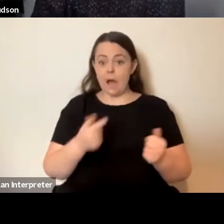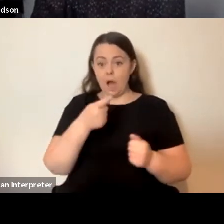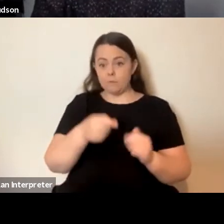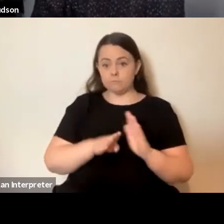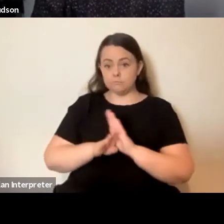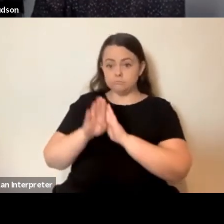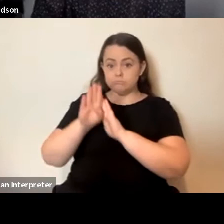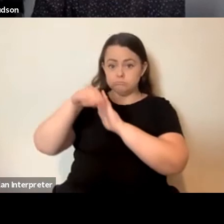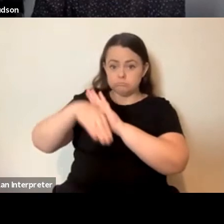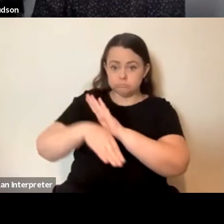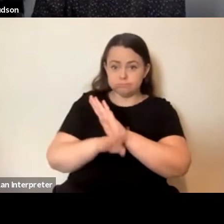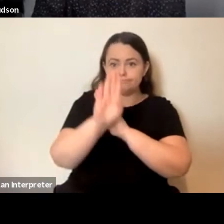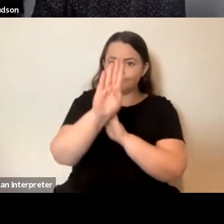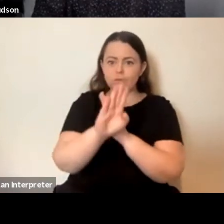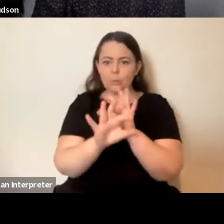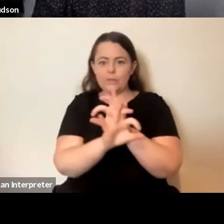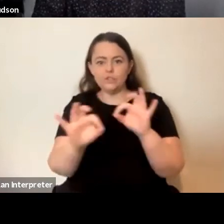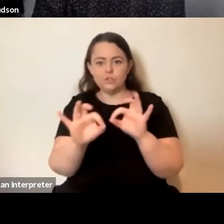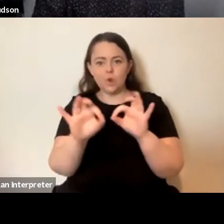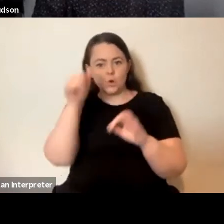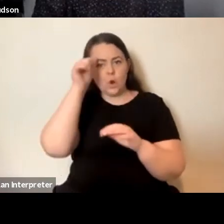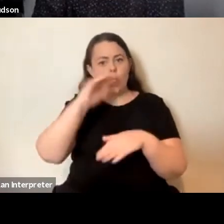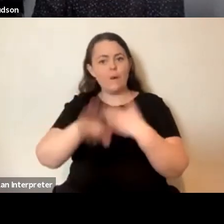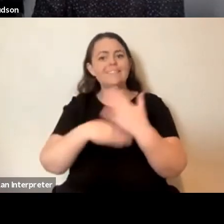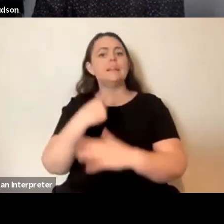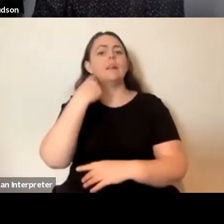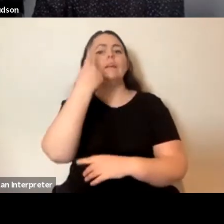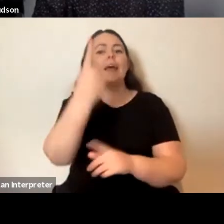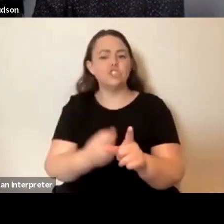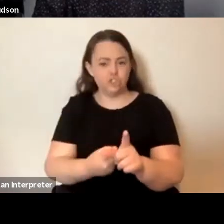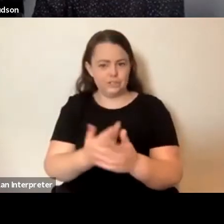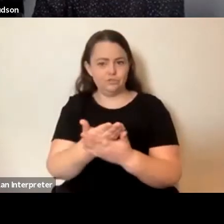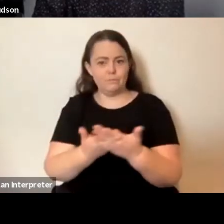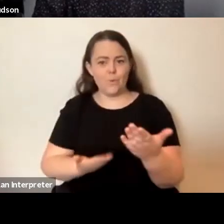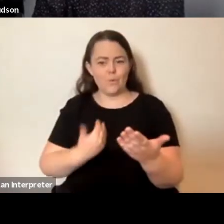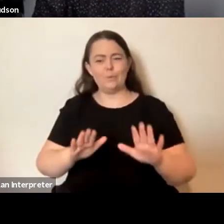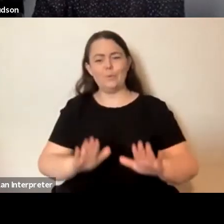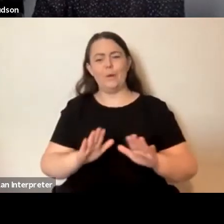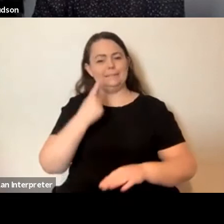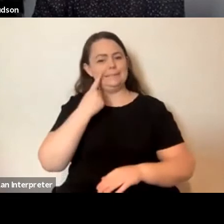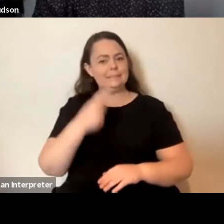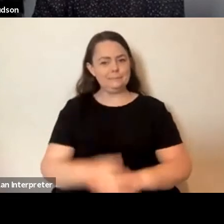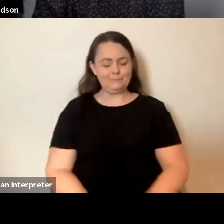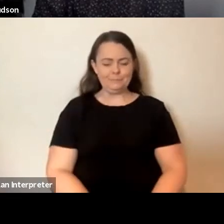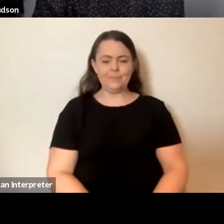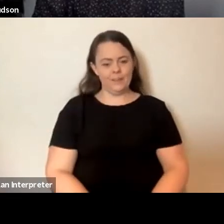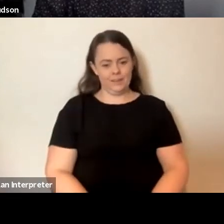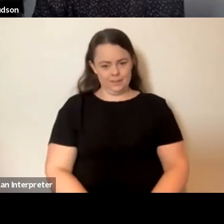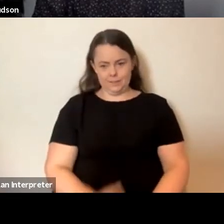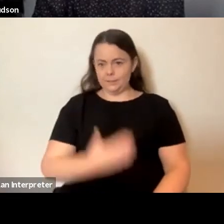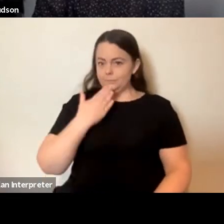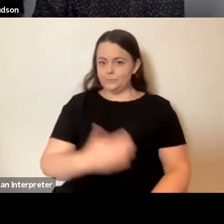apparent, until the next kind of report, which we'll have to wait and see. Thank